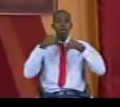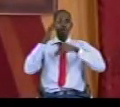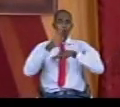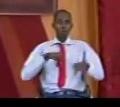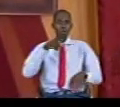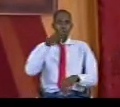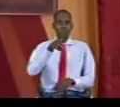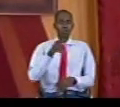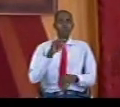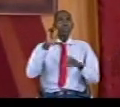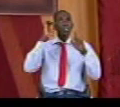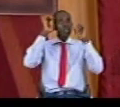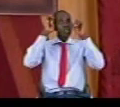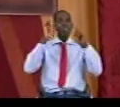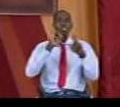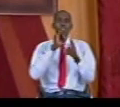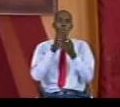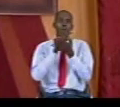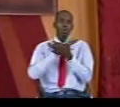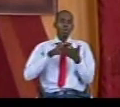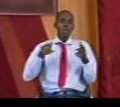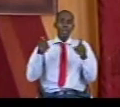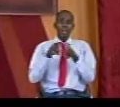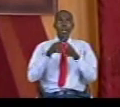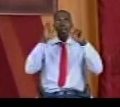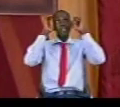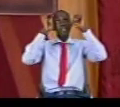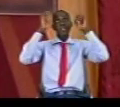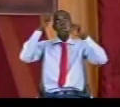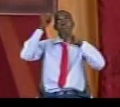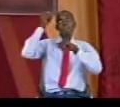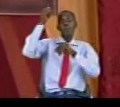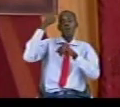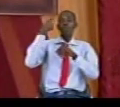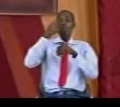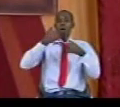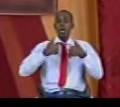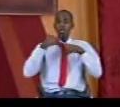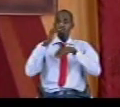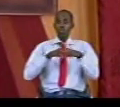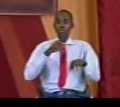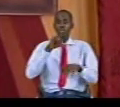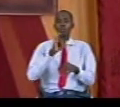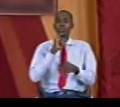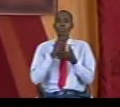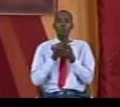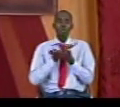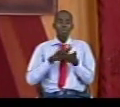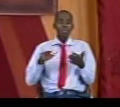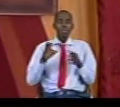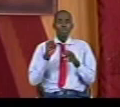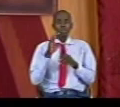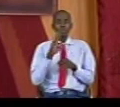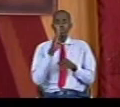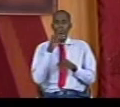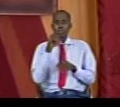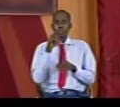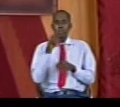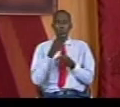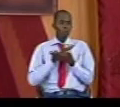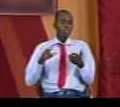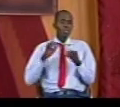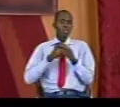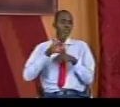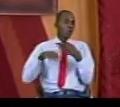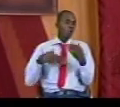you is holy, as he himself who has called you is holy, so be ye holy in all manner of